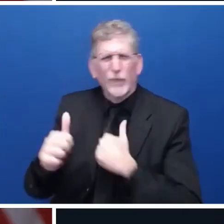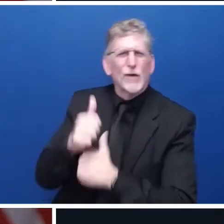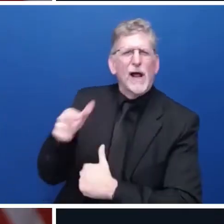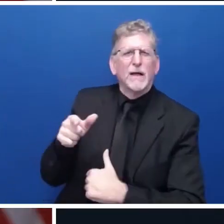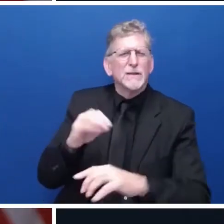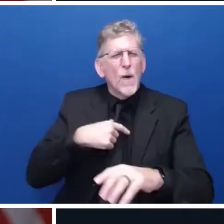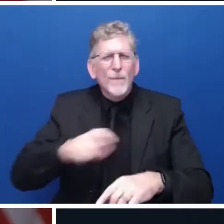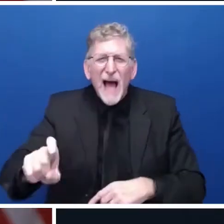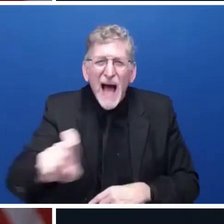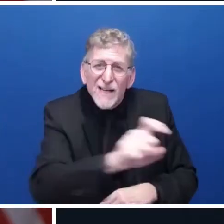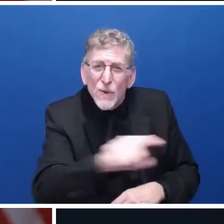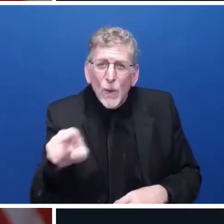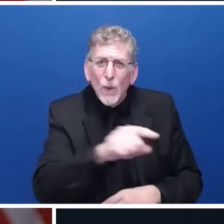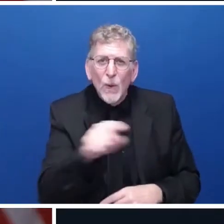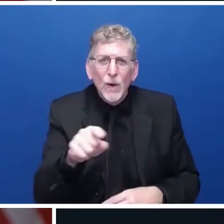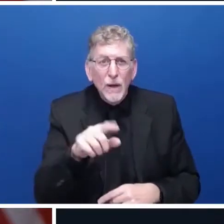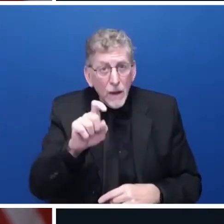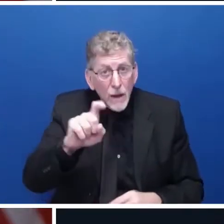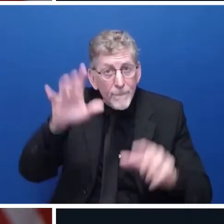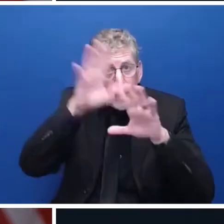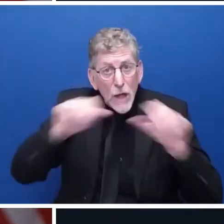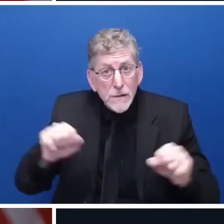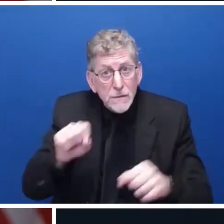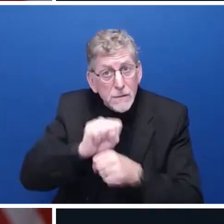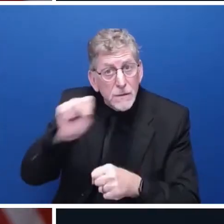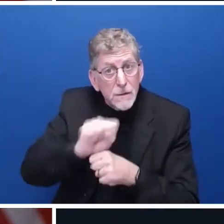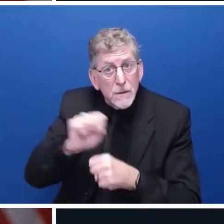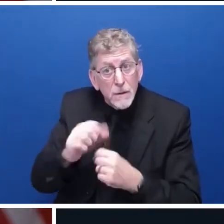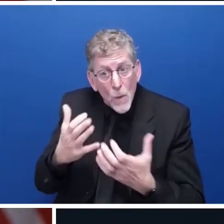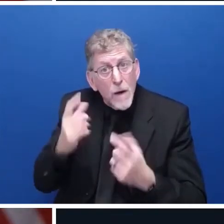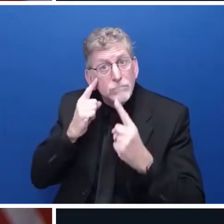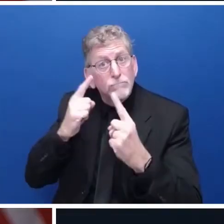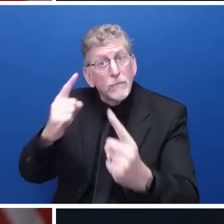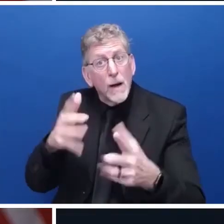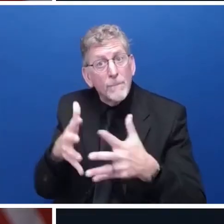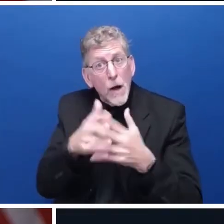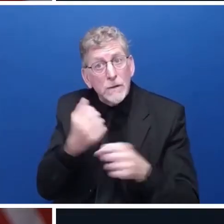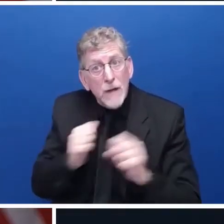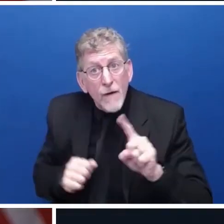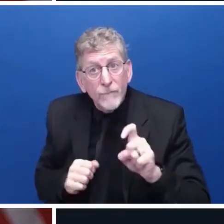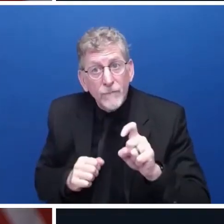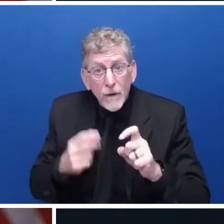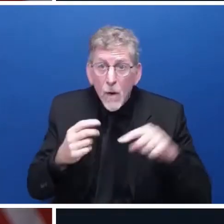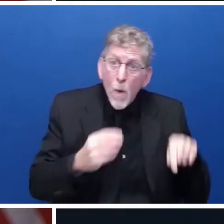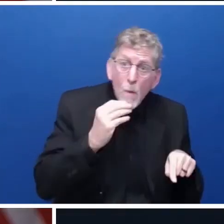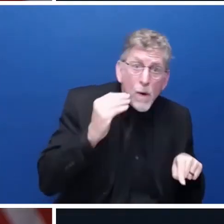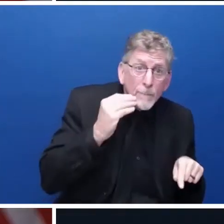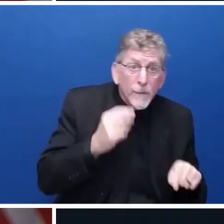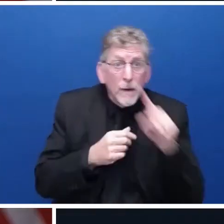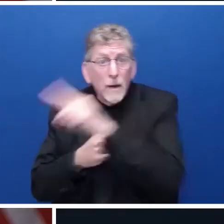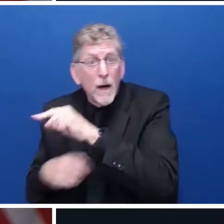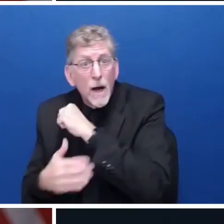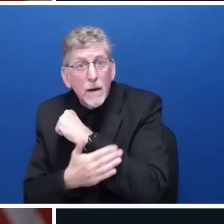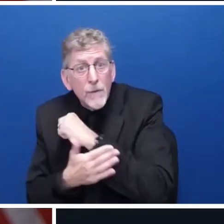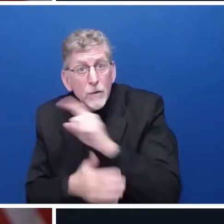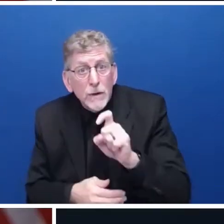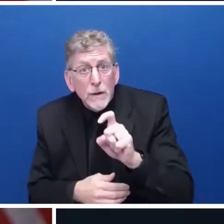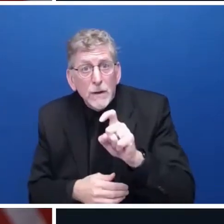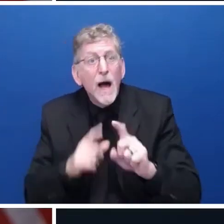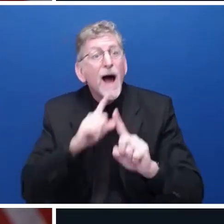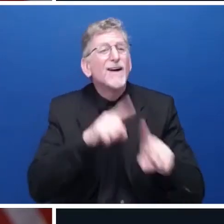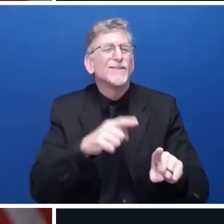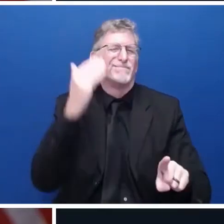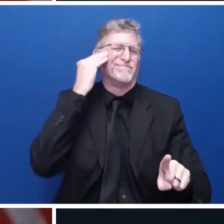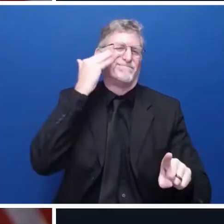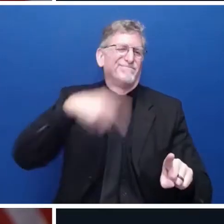answer is no. In his speech tonight, the president did what he always does. He lied, he